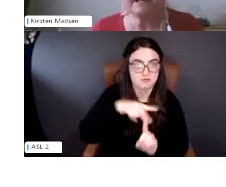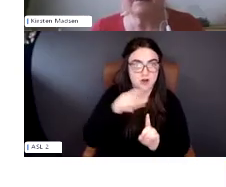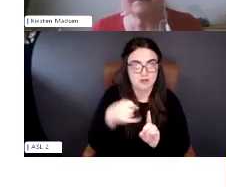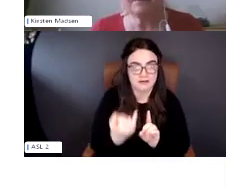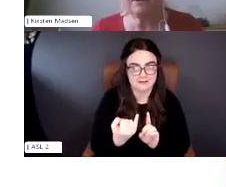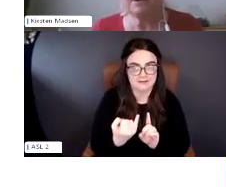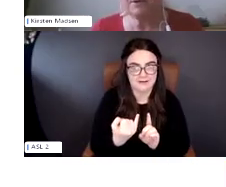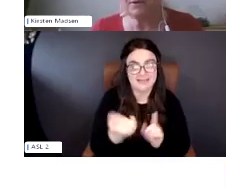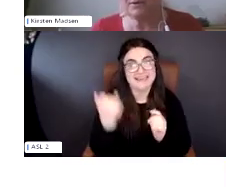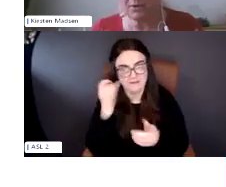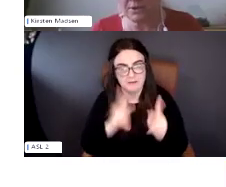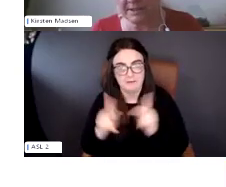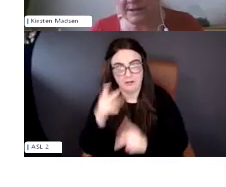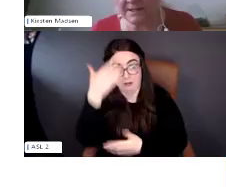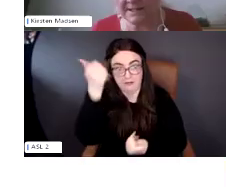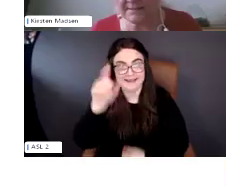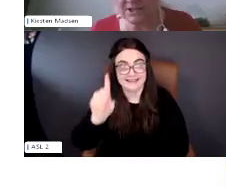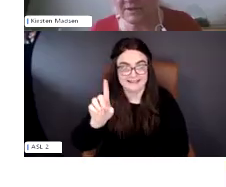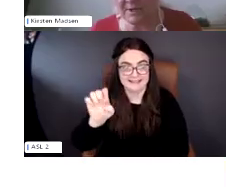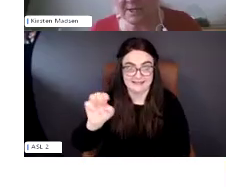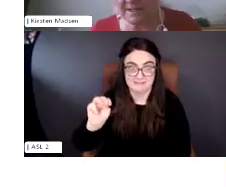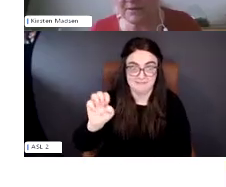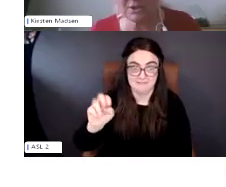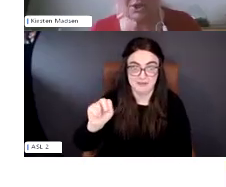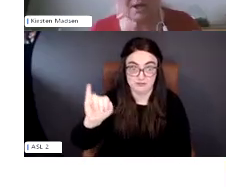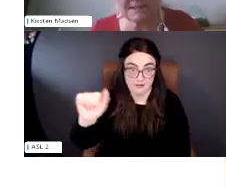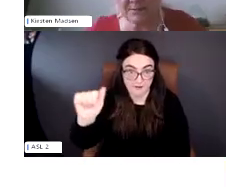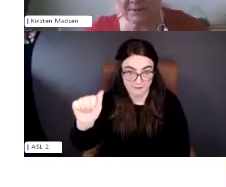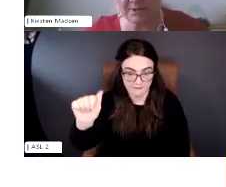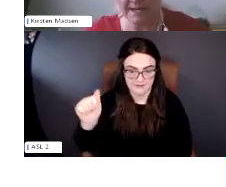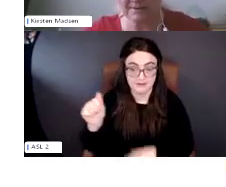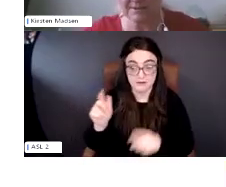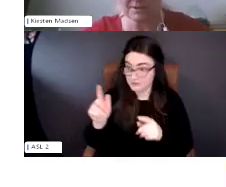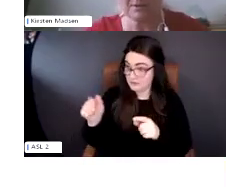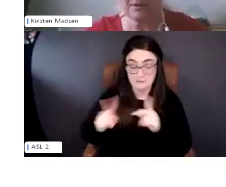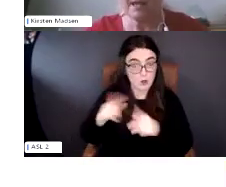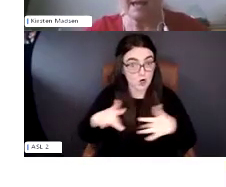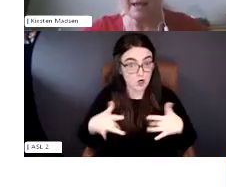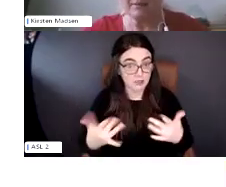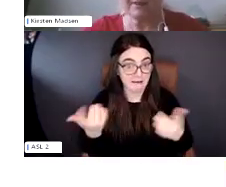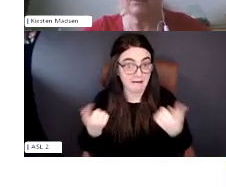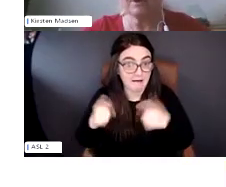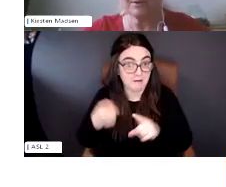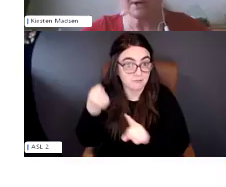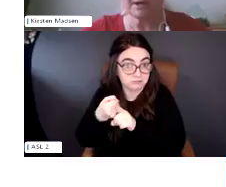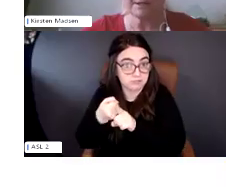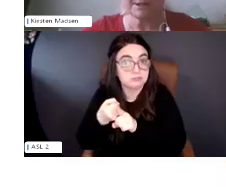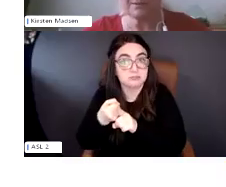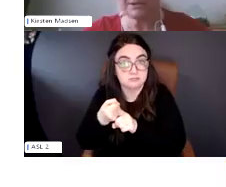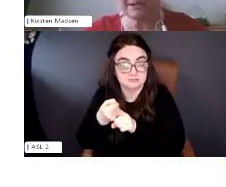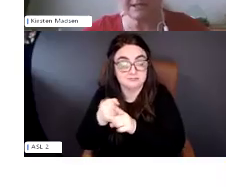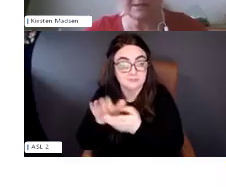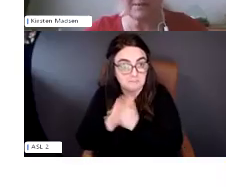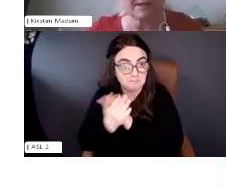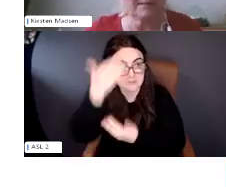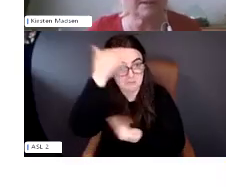did have people who were early onset dementia that were coming to the workshops, and we were able to help them with regard to